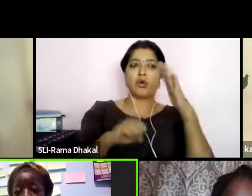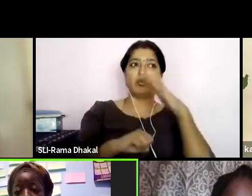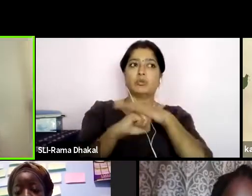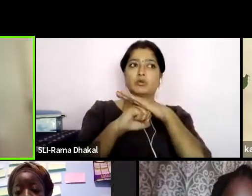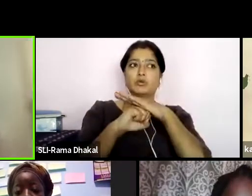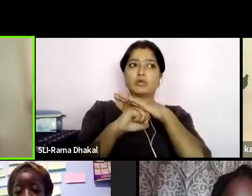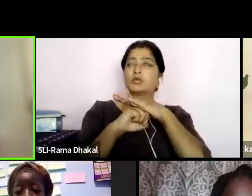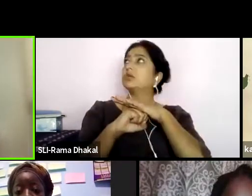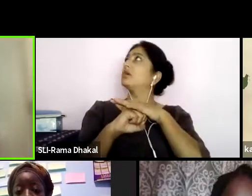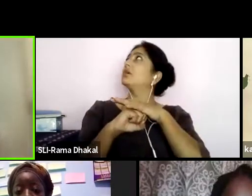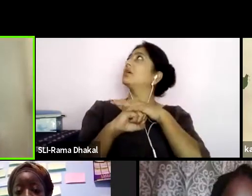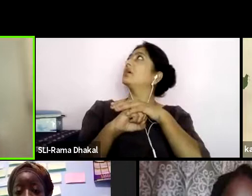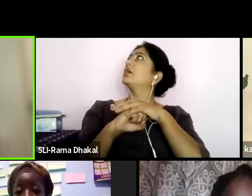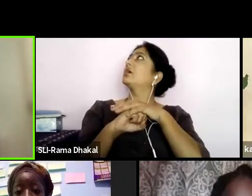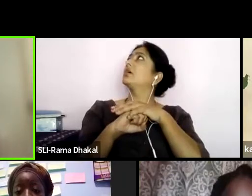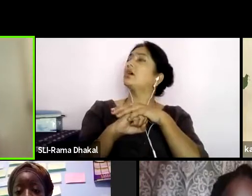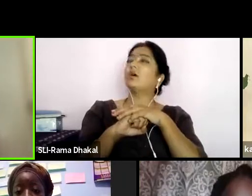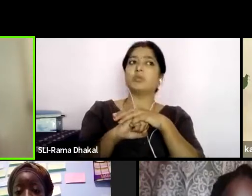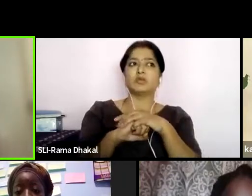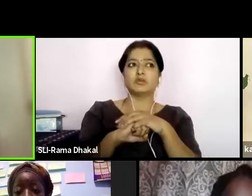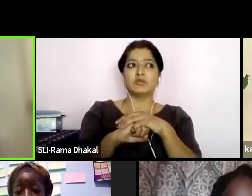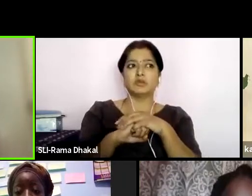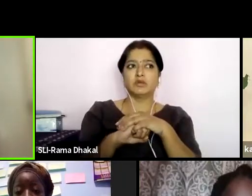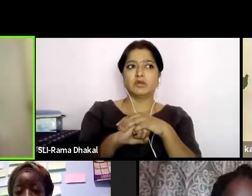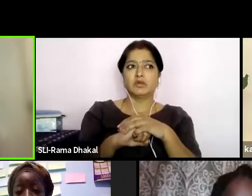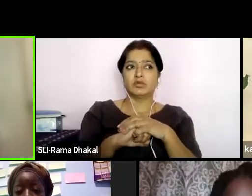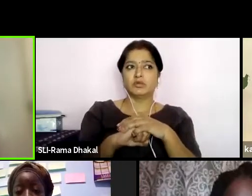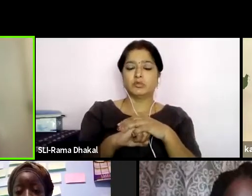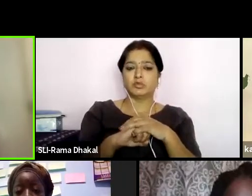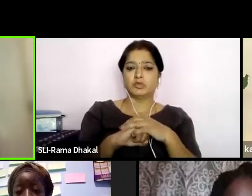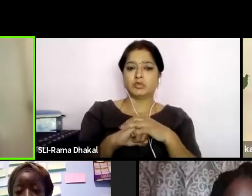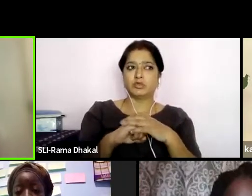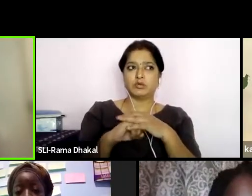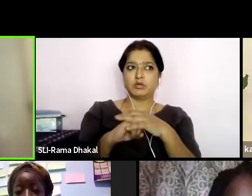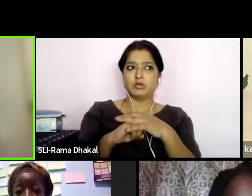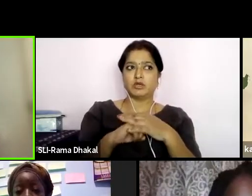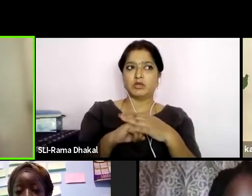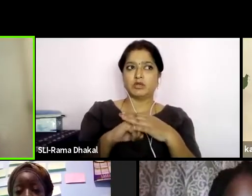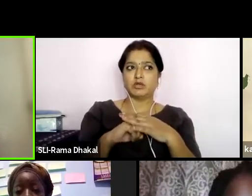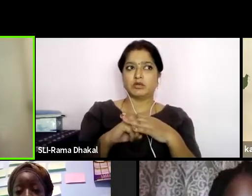Thank you so much for highlighting that. Karen, is there anything that you'd like to add?